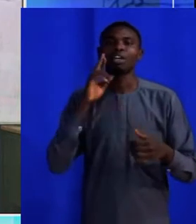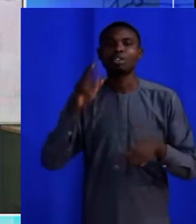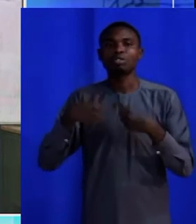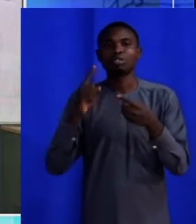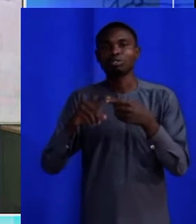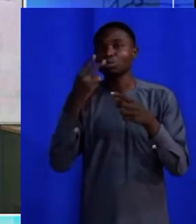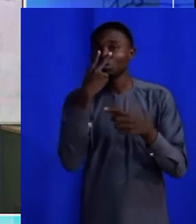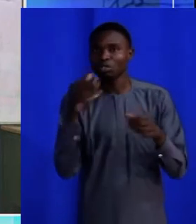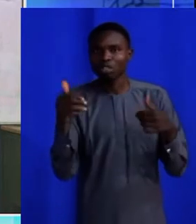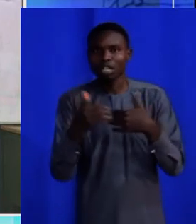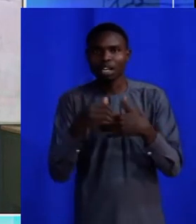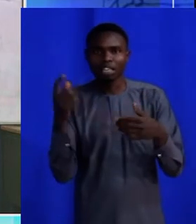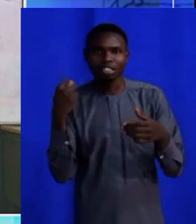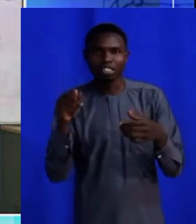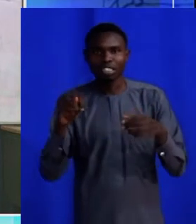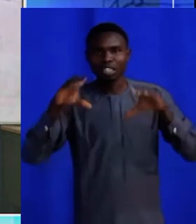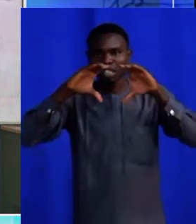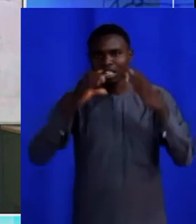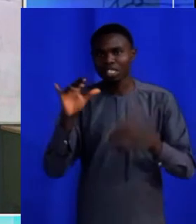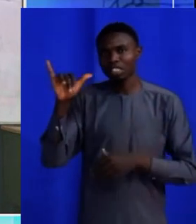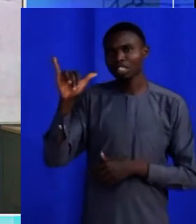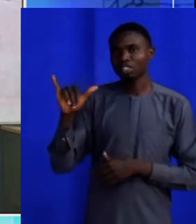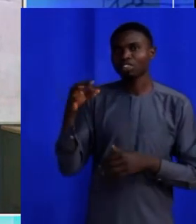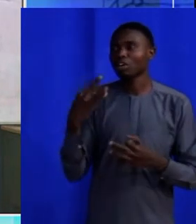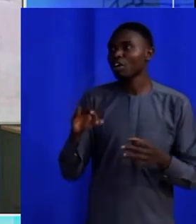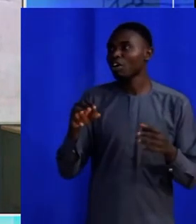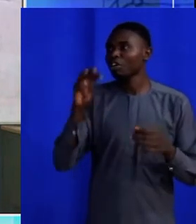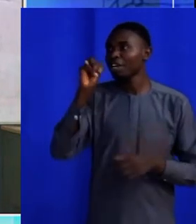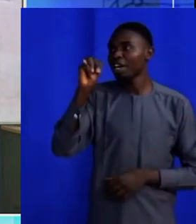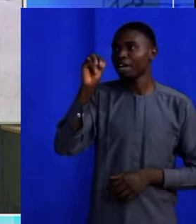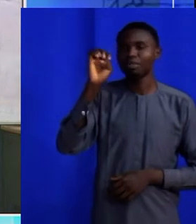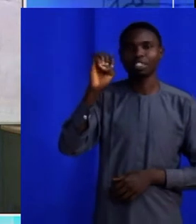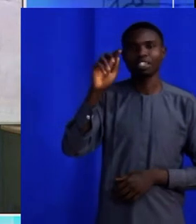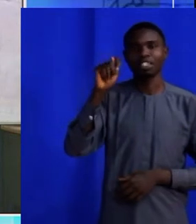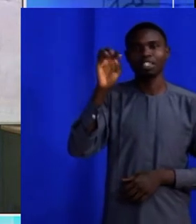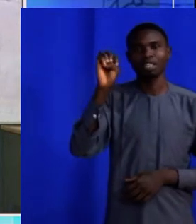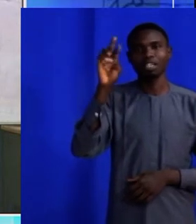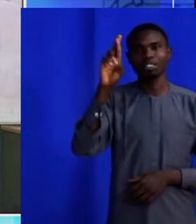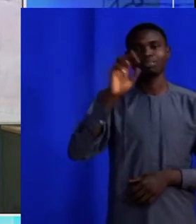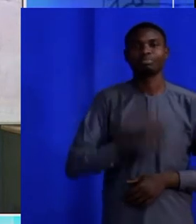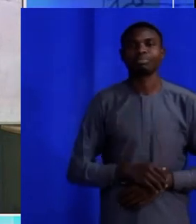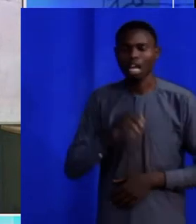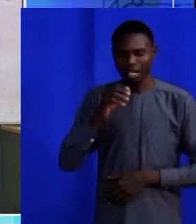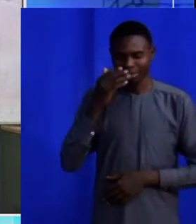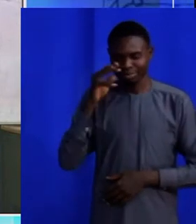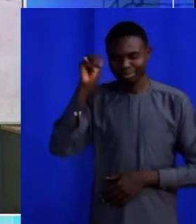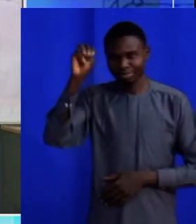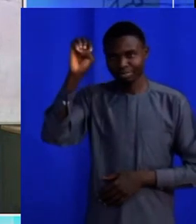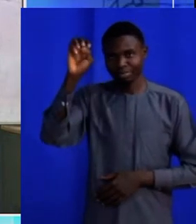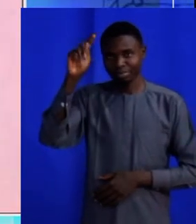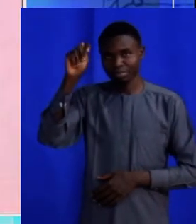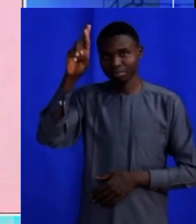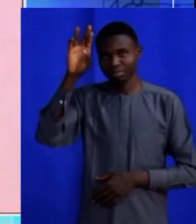use? One, they are used for giving or getting food.